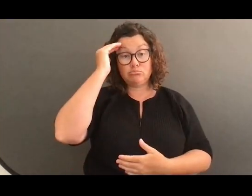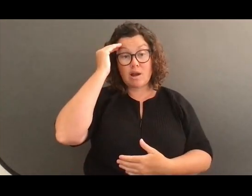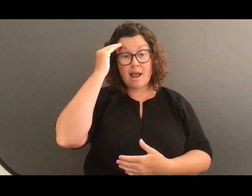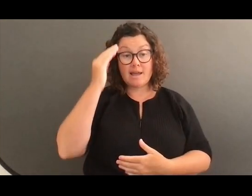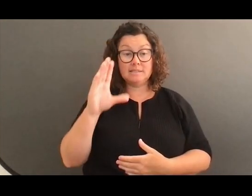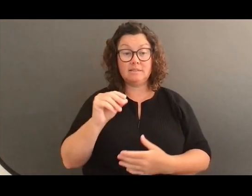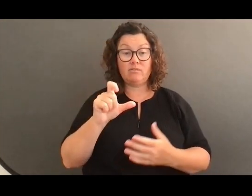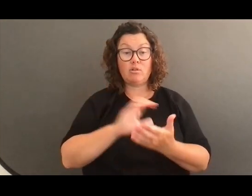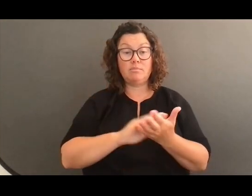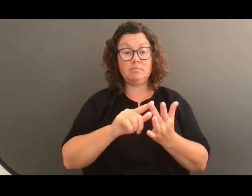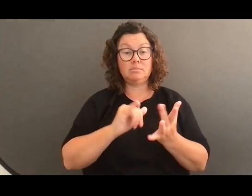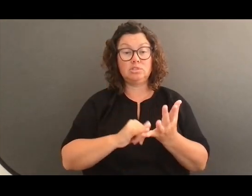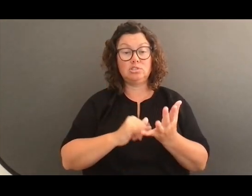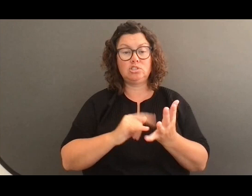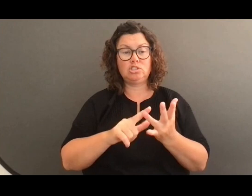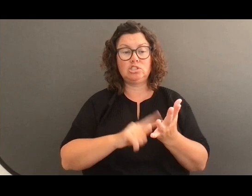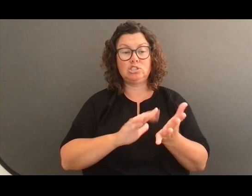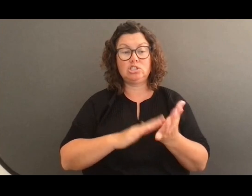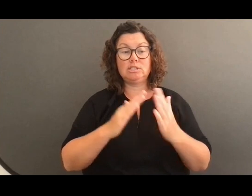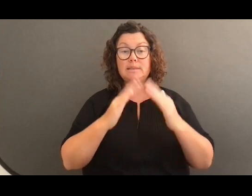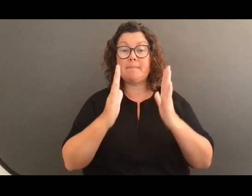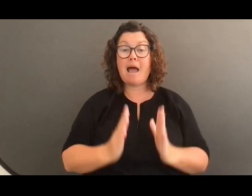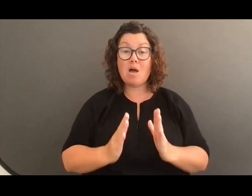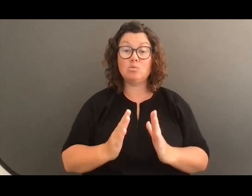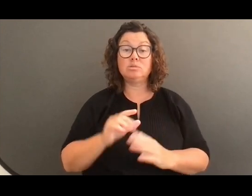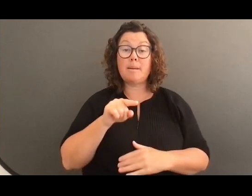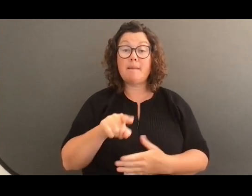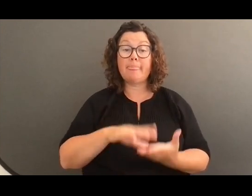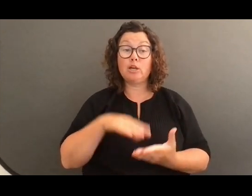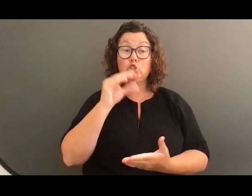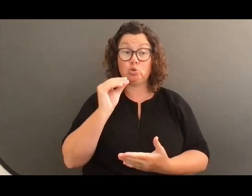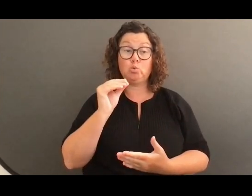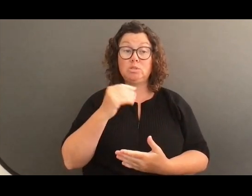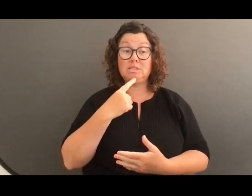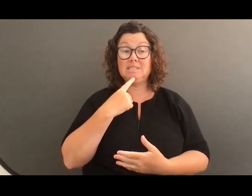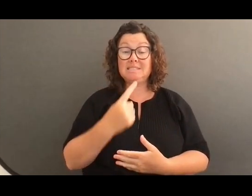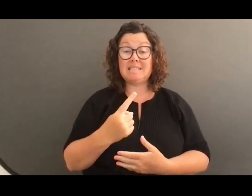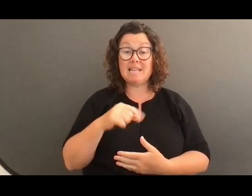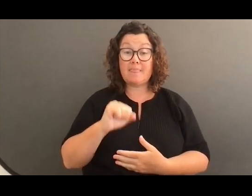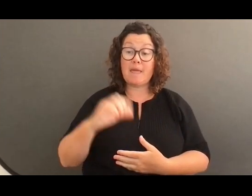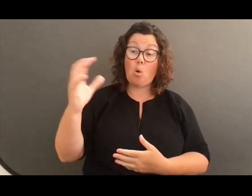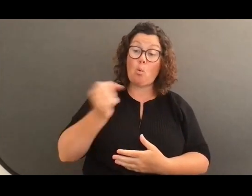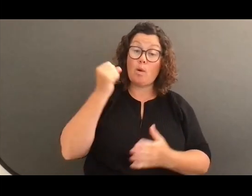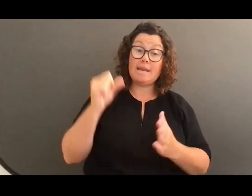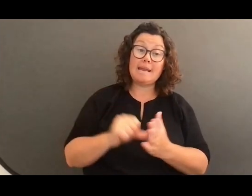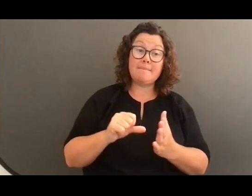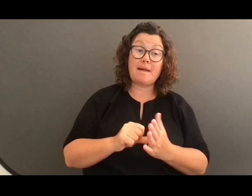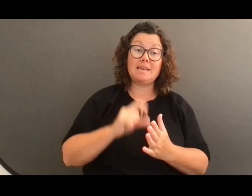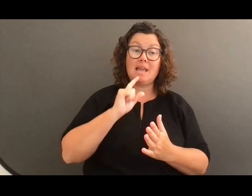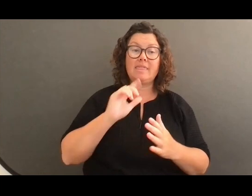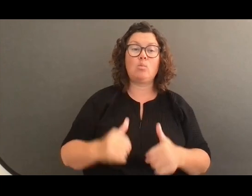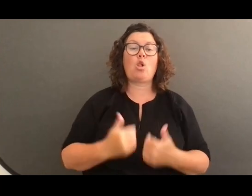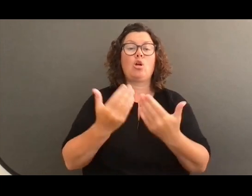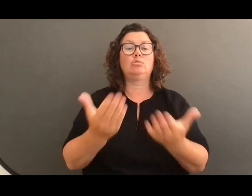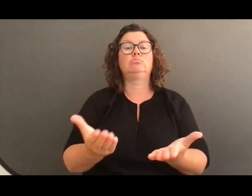Honeyeater. Those students have nominated to donate their winning money to the Regent Honeyeater project. So already